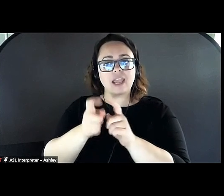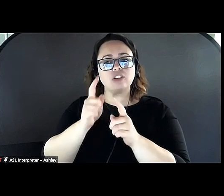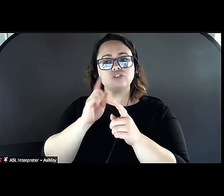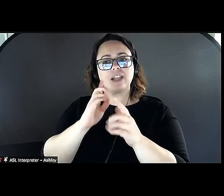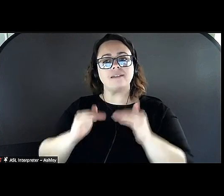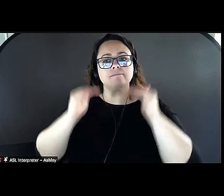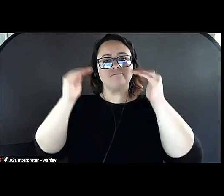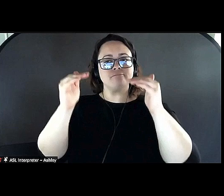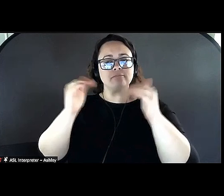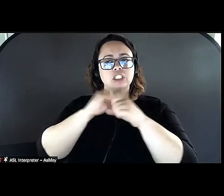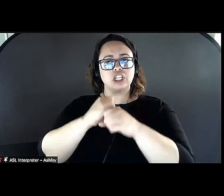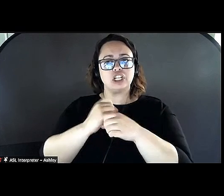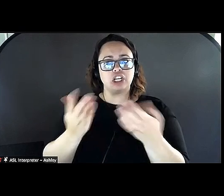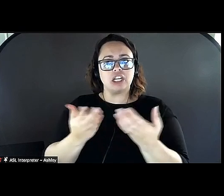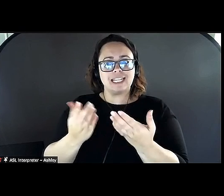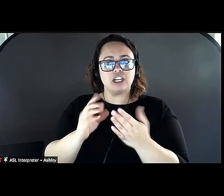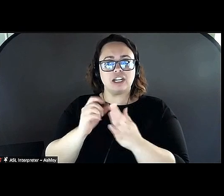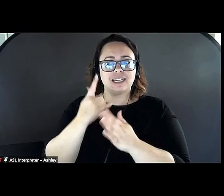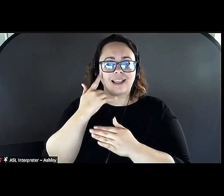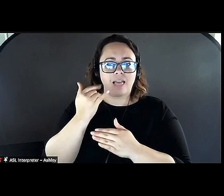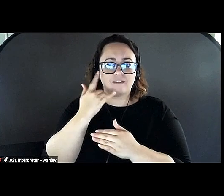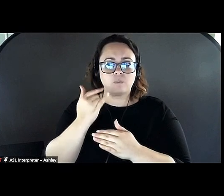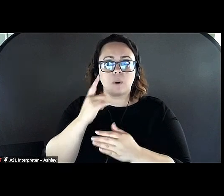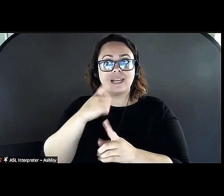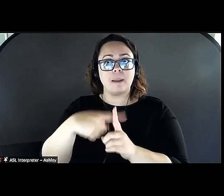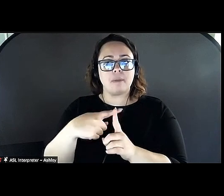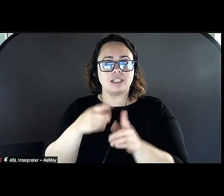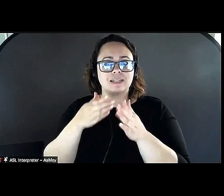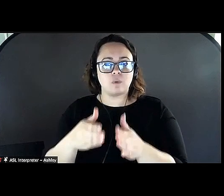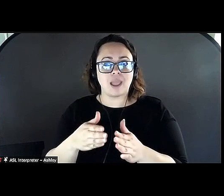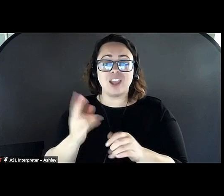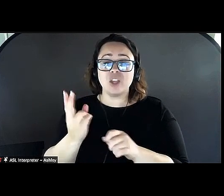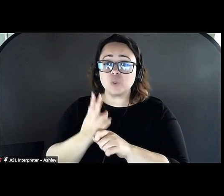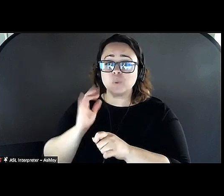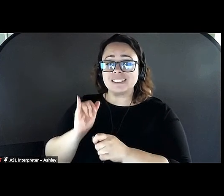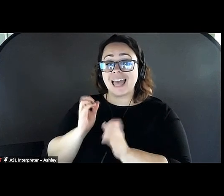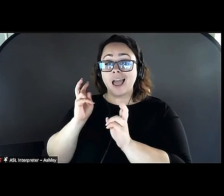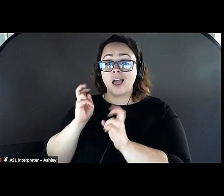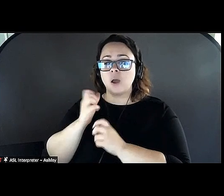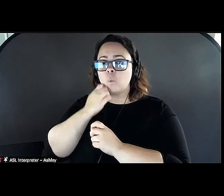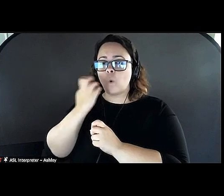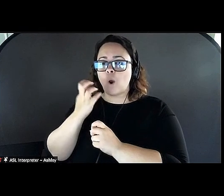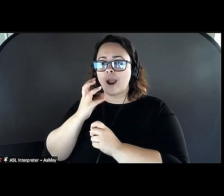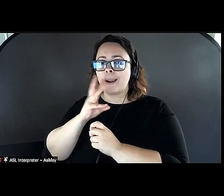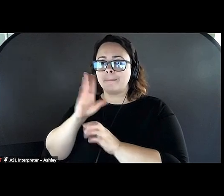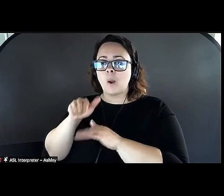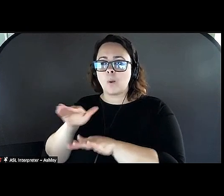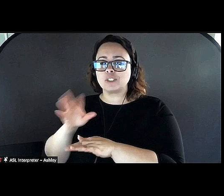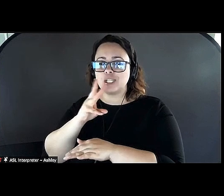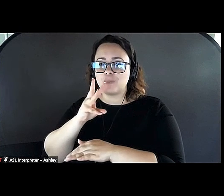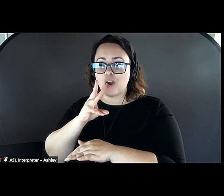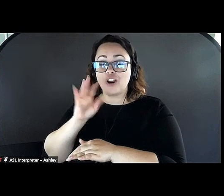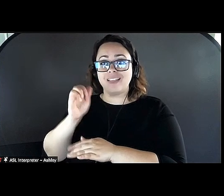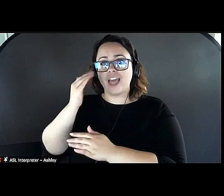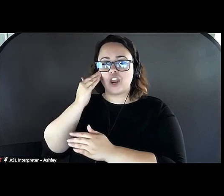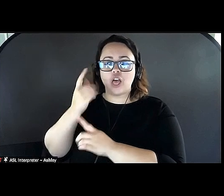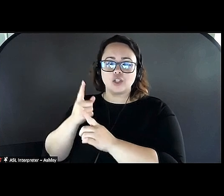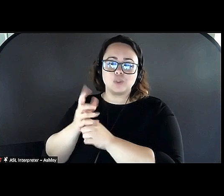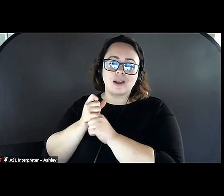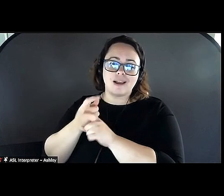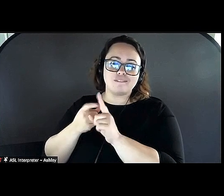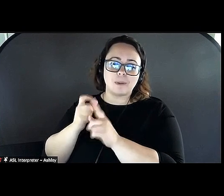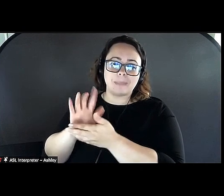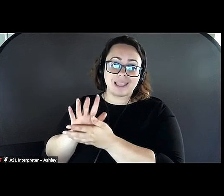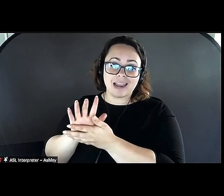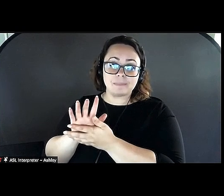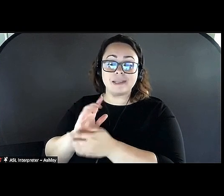of California in a positive way. Leverage that warm ocean water, basically the knowledge you've gained from this academy. Leverage the